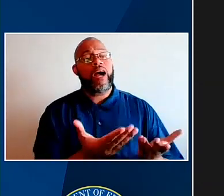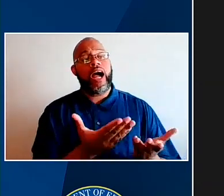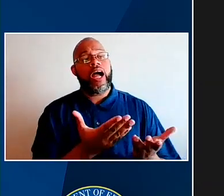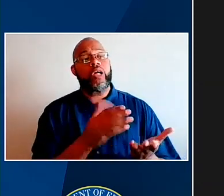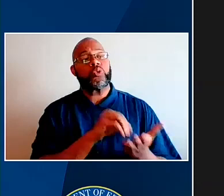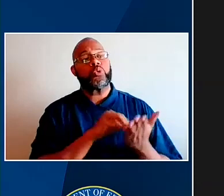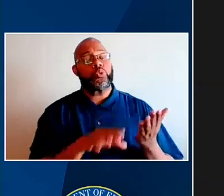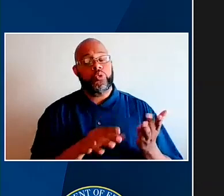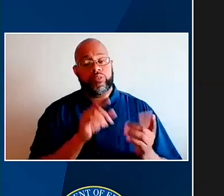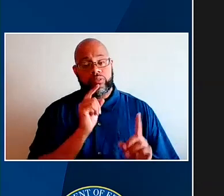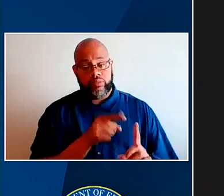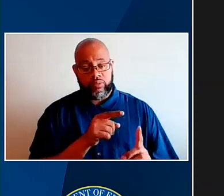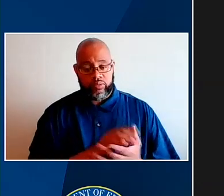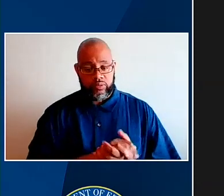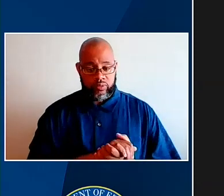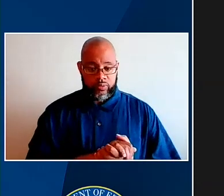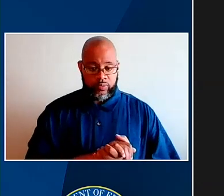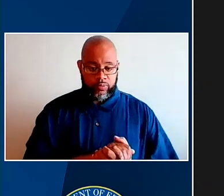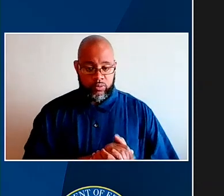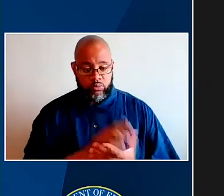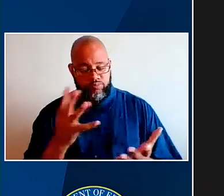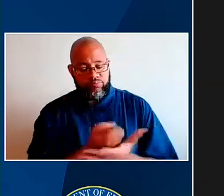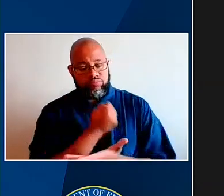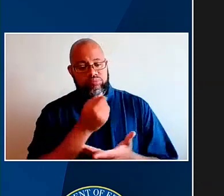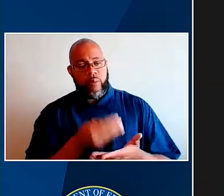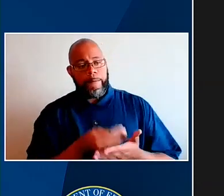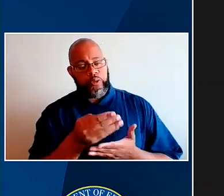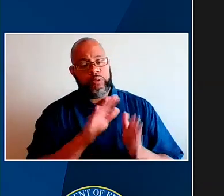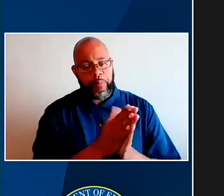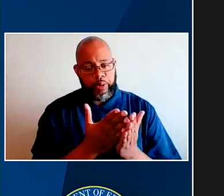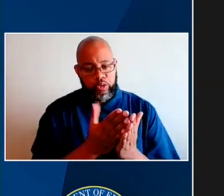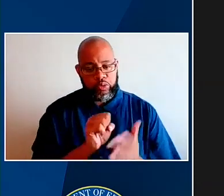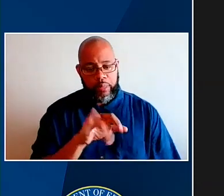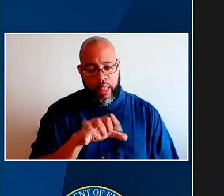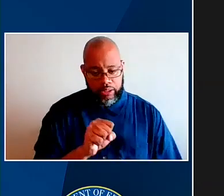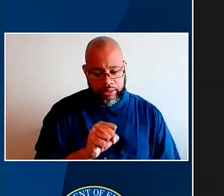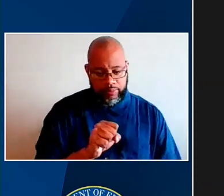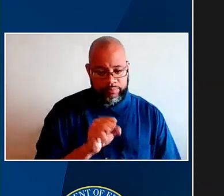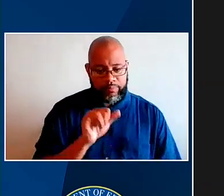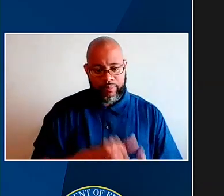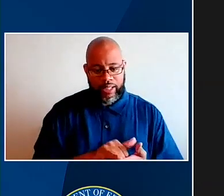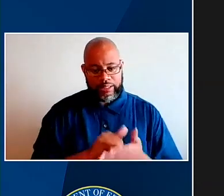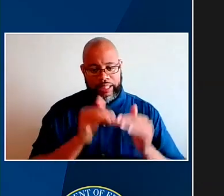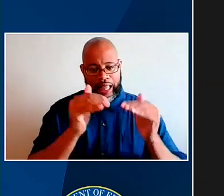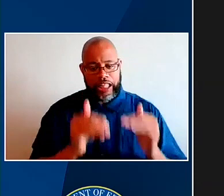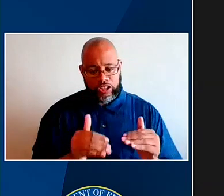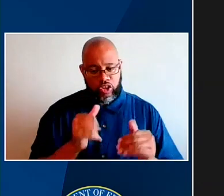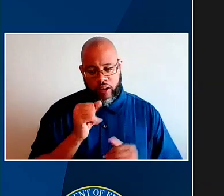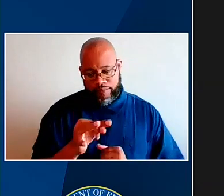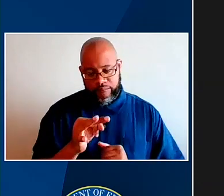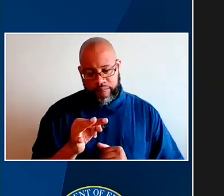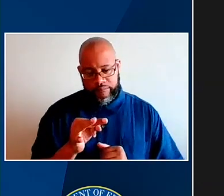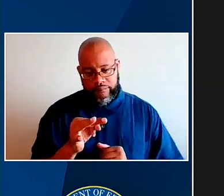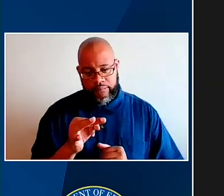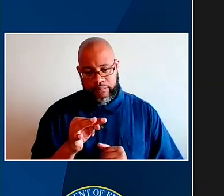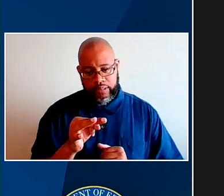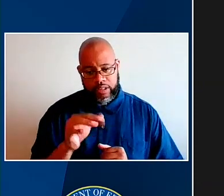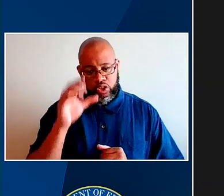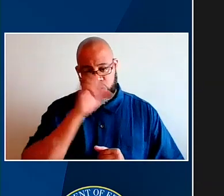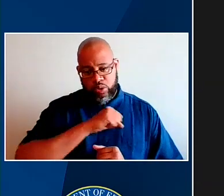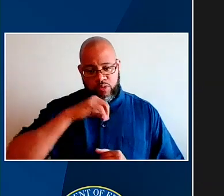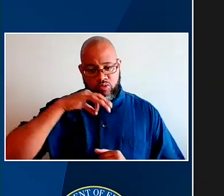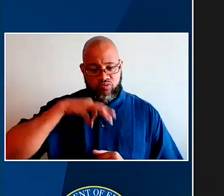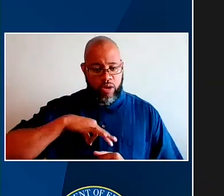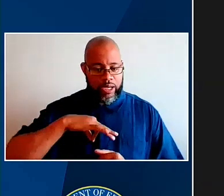amount the institution provides to the student to obtain or purchase books and supplies is the lesser of the presumed credit balance under